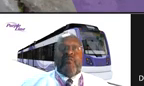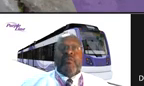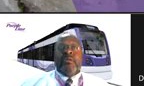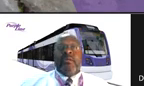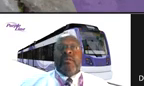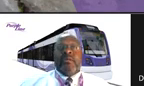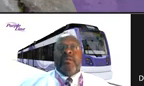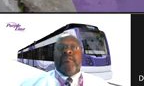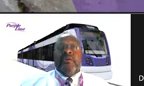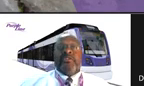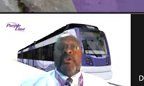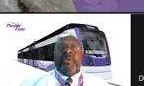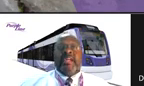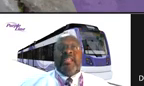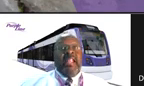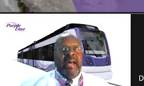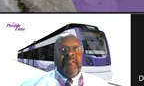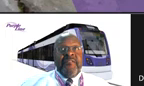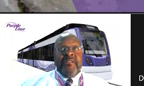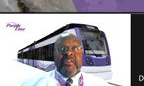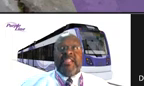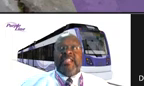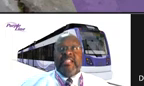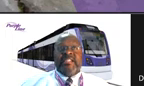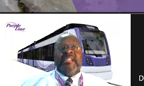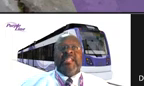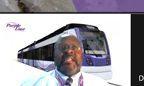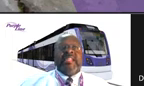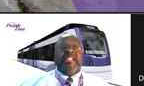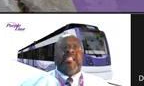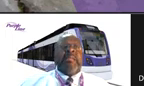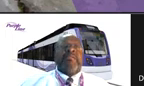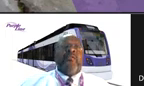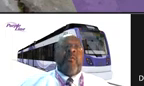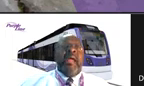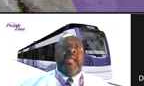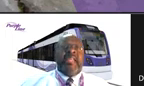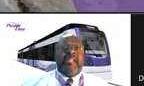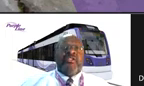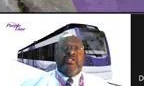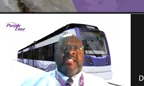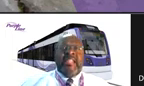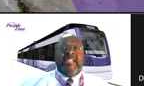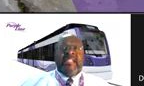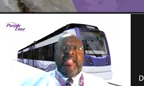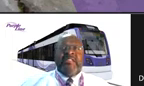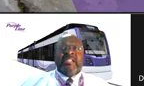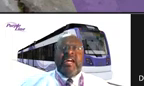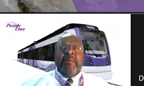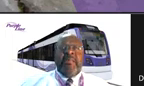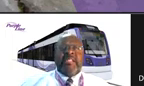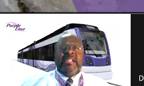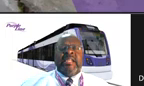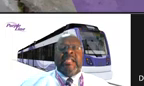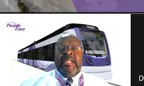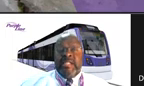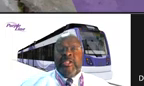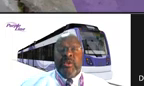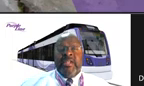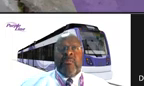purplelinemd.com. For those who would like a live translation, the Teams format can translate this evening's